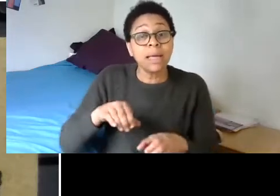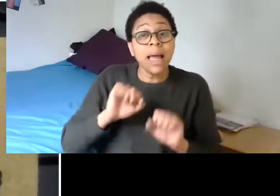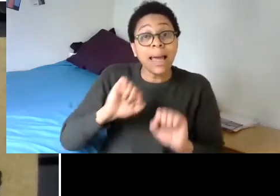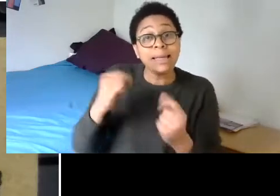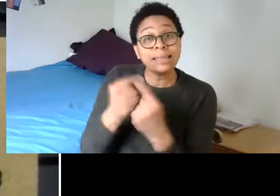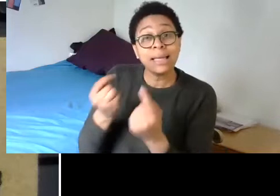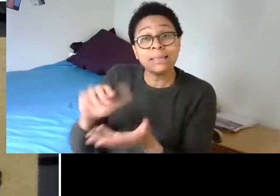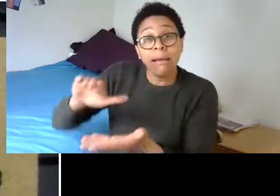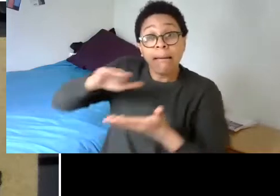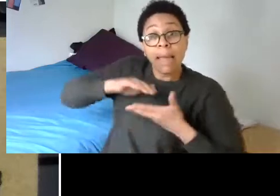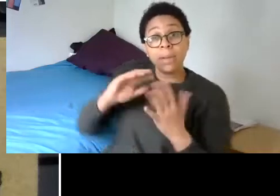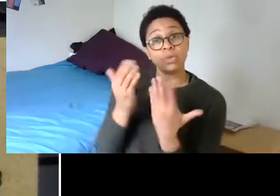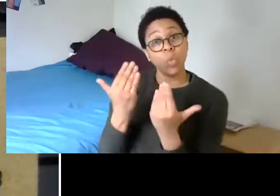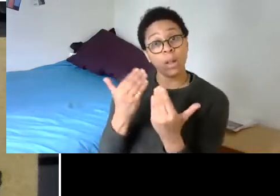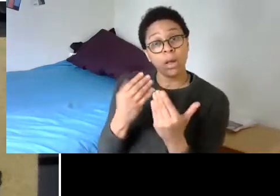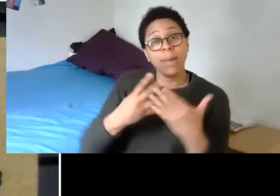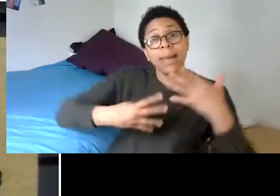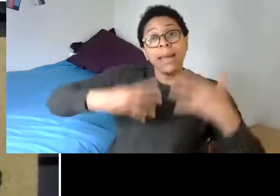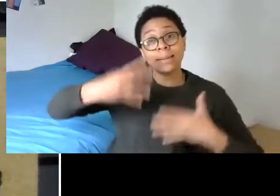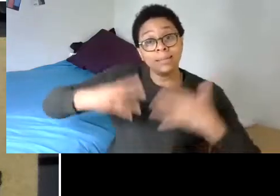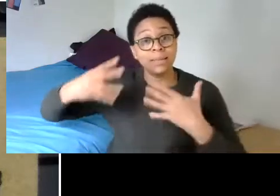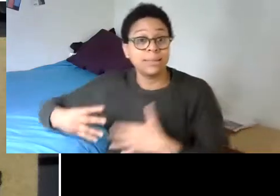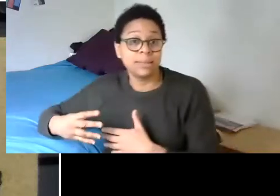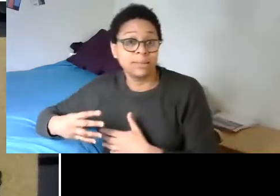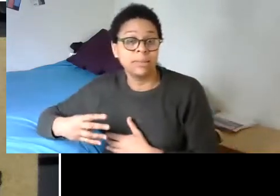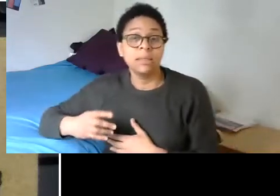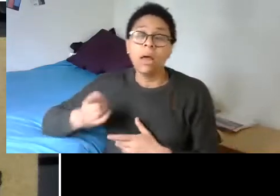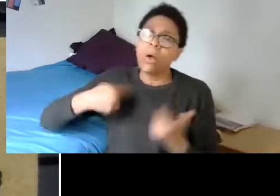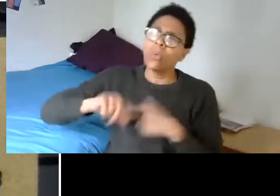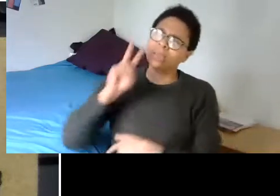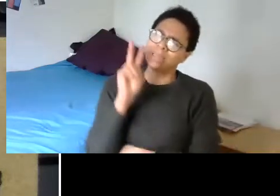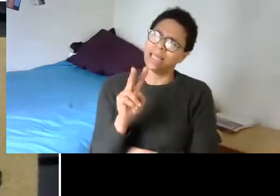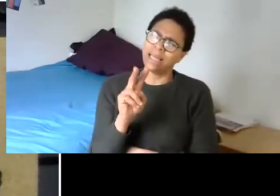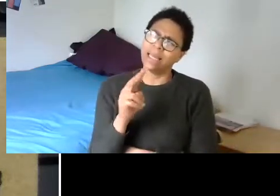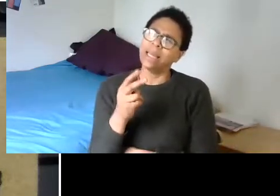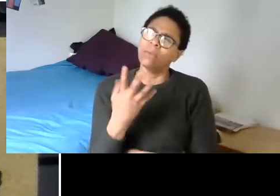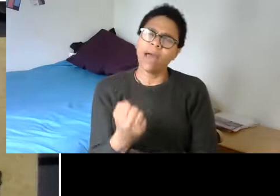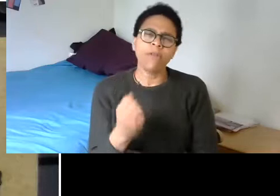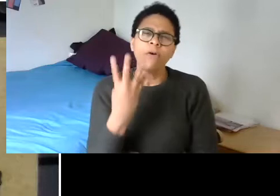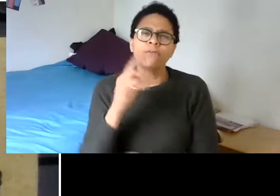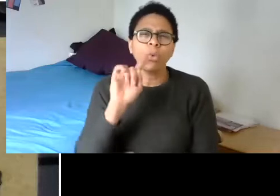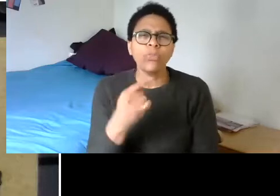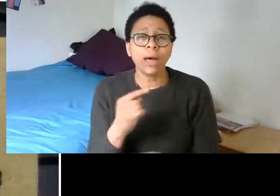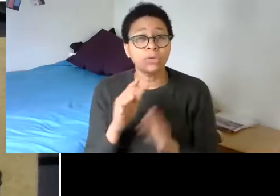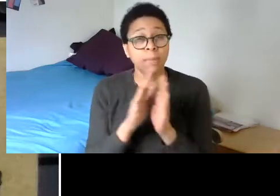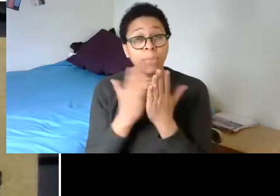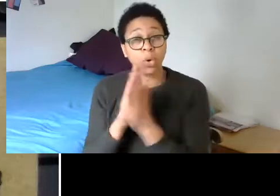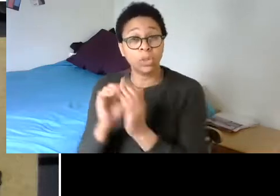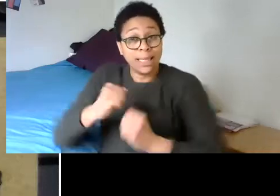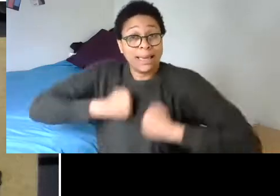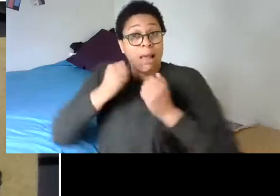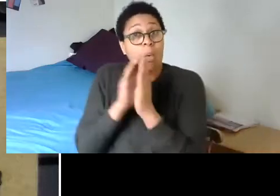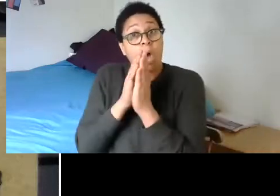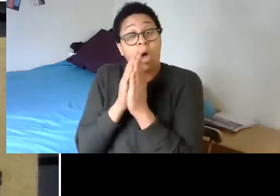1919. Records show that over 4,000 books were in the collection, and it is only now that we're starting to identify them, thanks to finds such